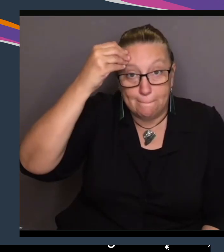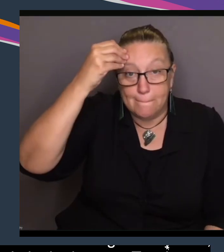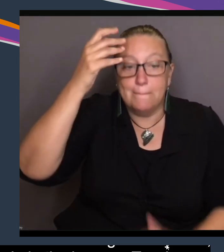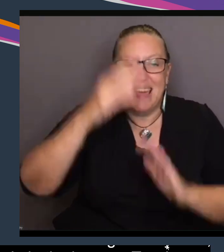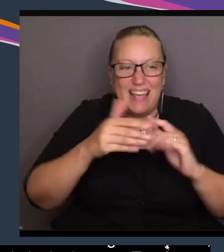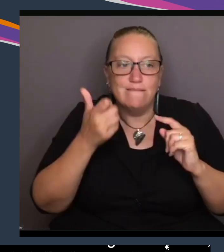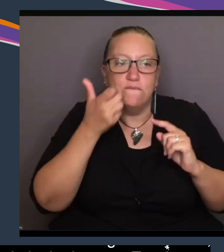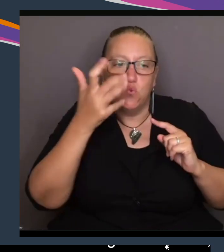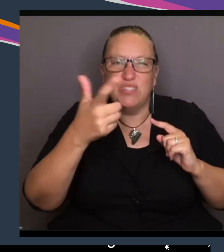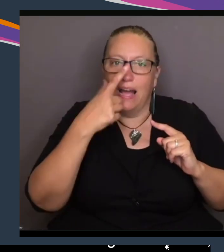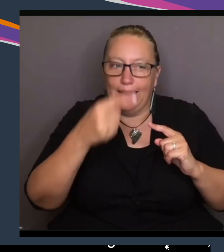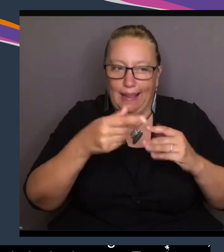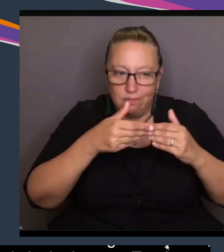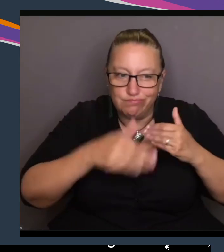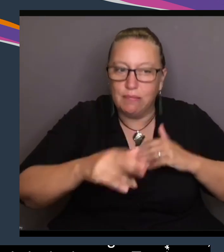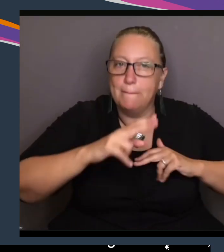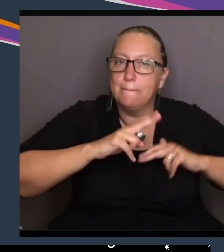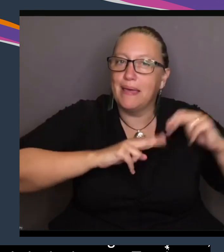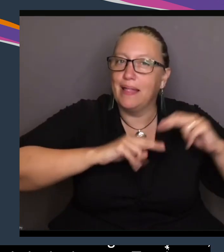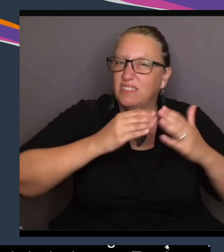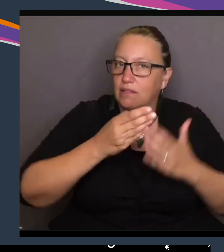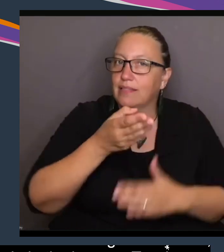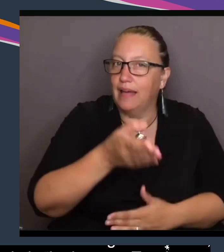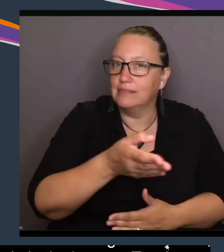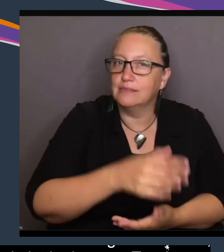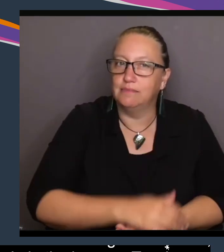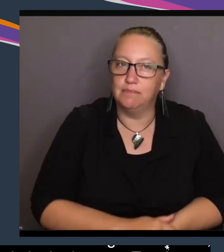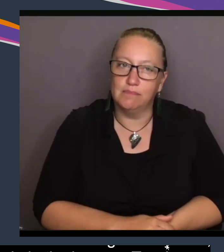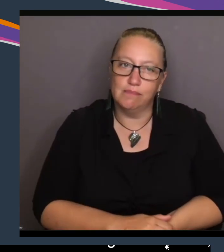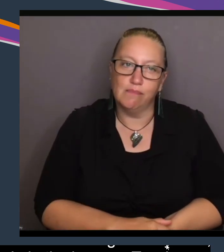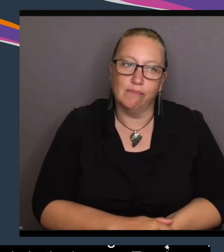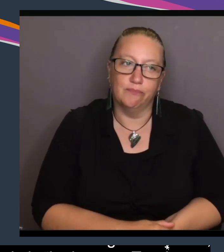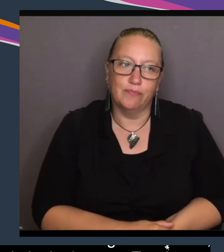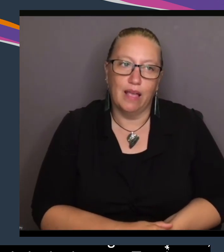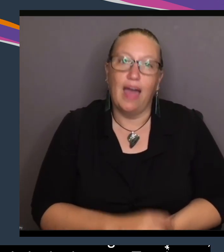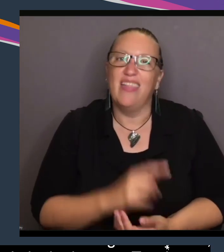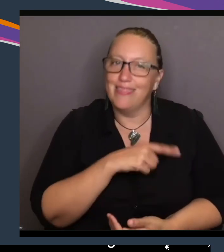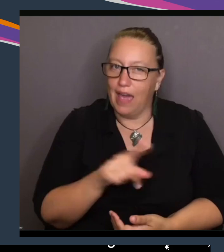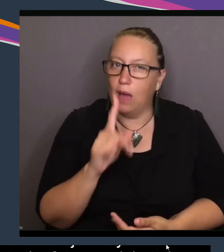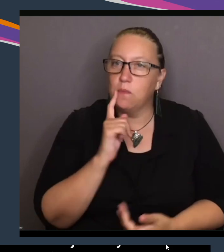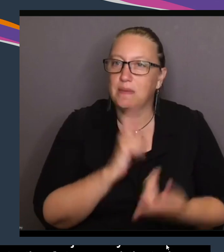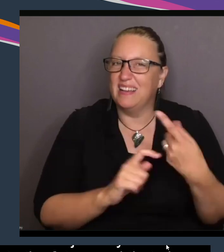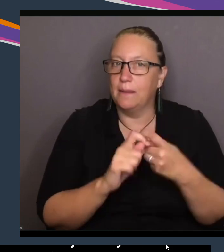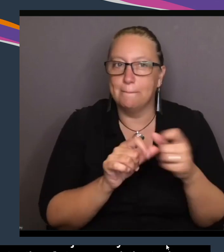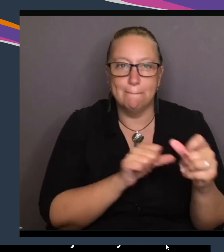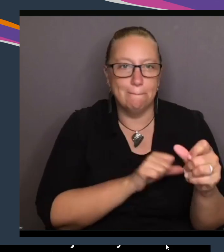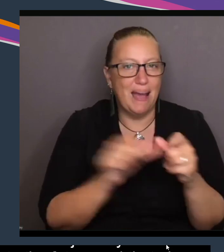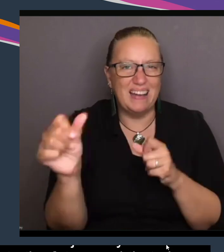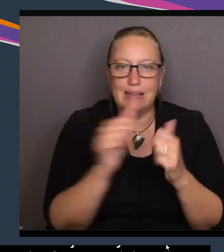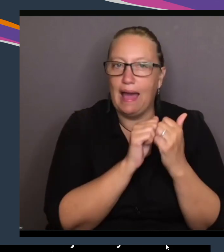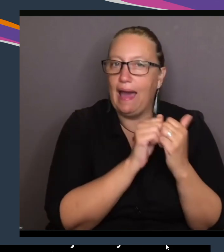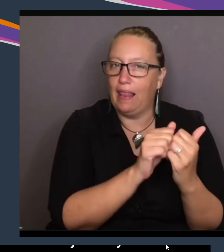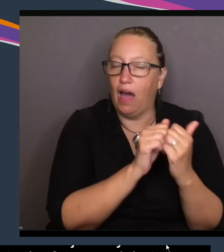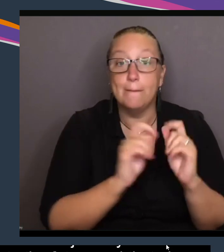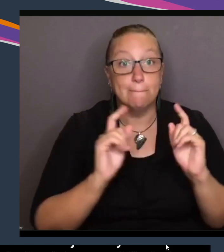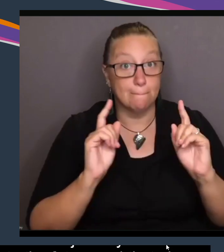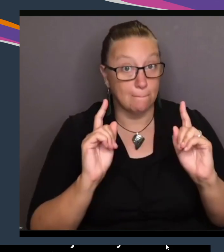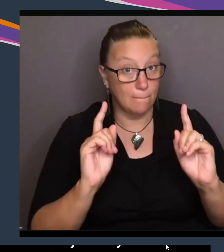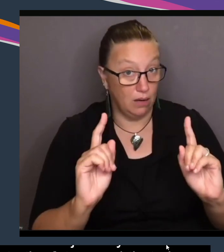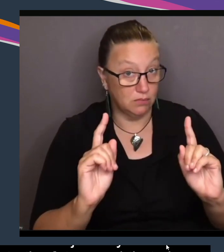And I think they will be our greatest allies. If we get it wrong, they will be our greatest critics because they will write our